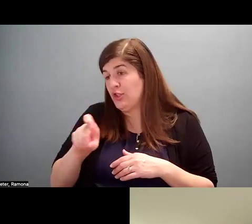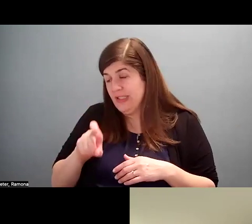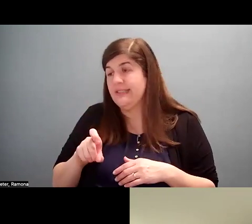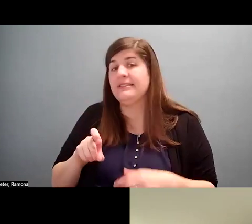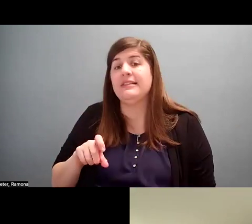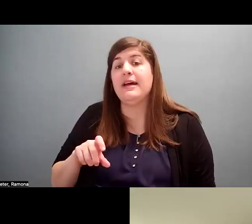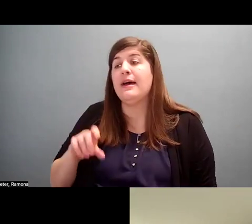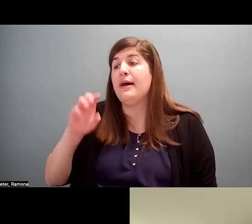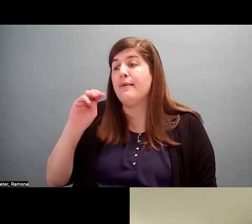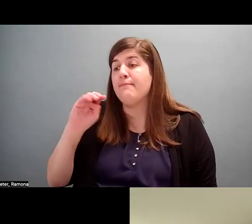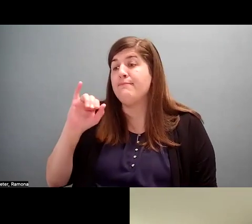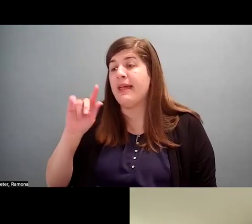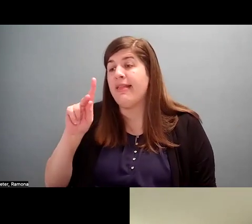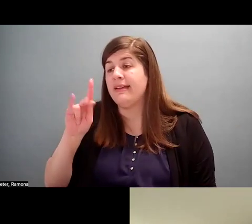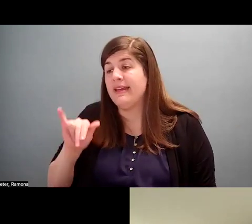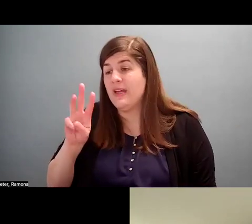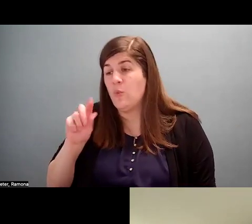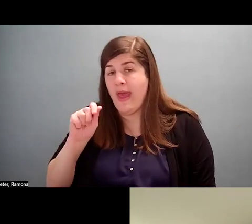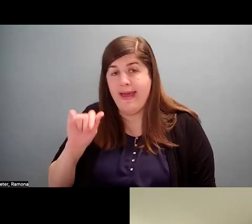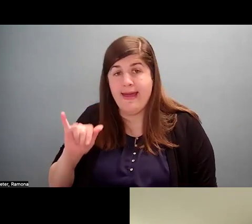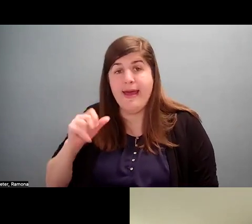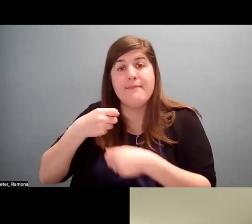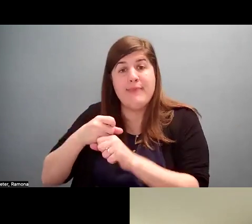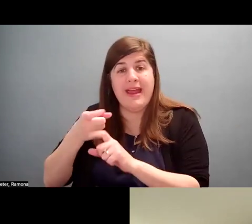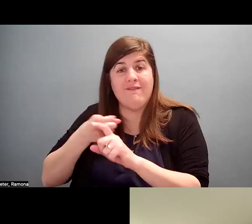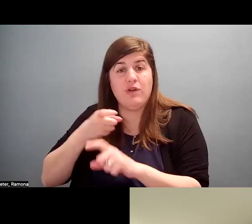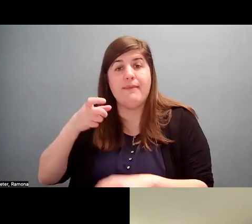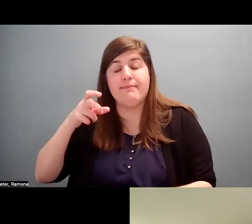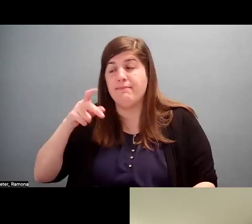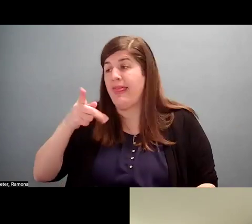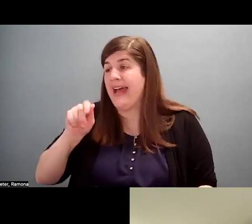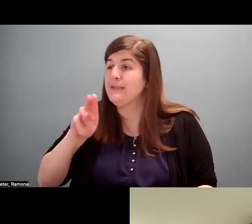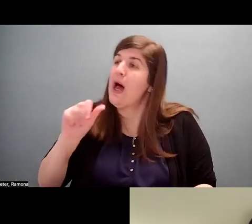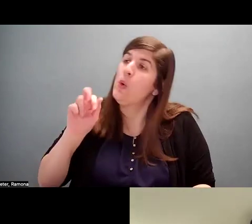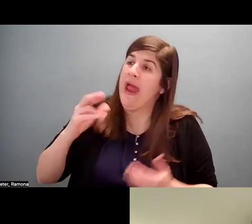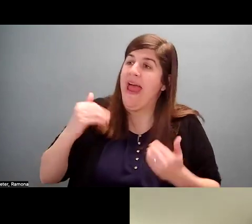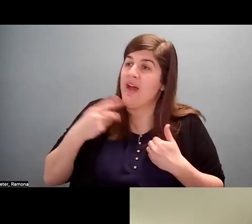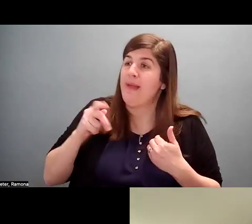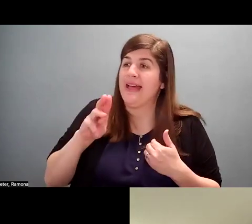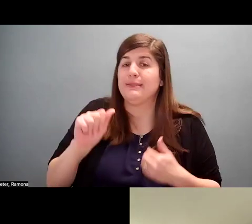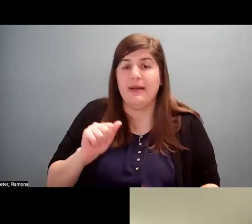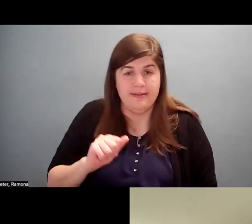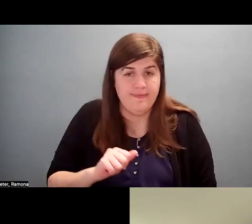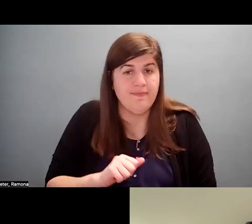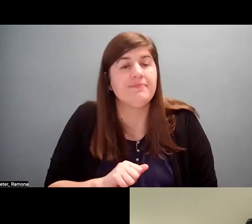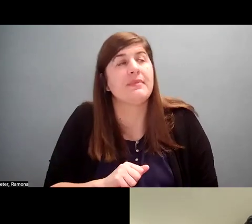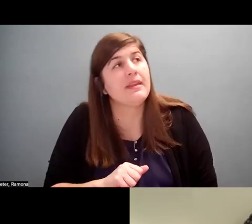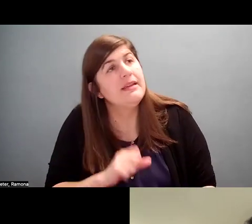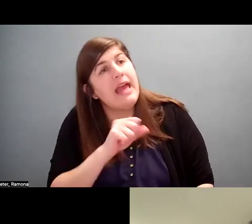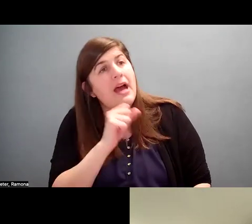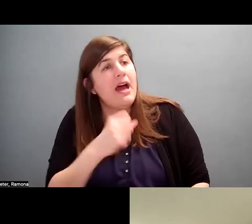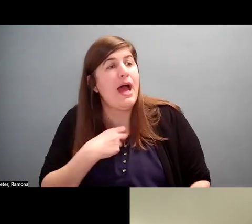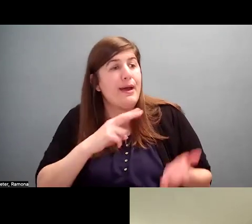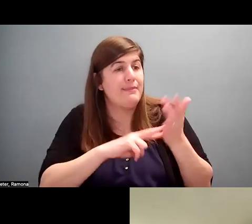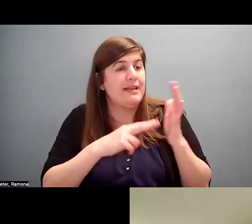the Milky Way made of plasma? Is there plasma in the Milky Way? We're in the Milky Way, I guess. Yeah. Yeah, I mean, most of the